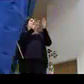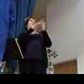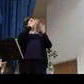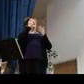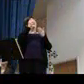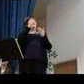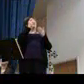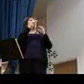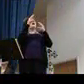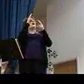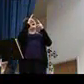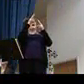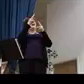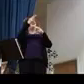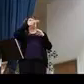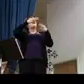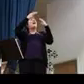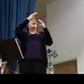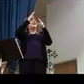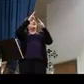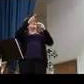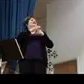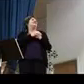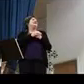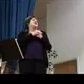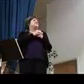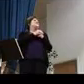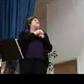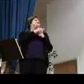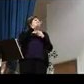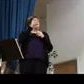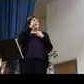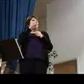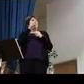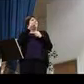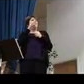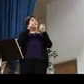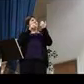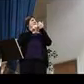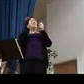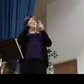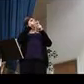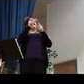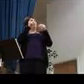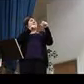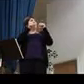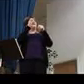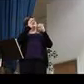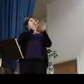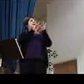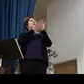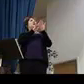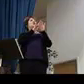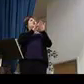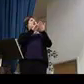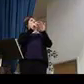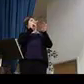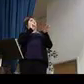Biomedical. Ron M. Herzog, Associate of Applied Science, Medical Transcription, Data Analysis, Biomedical.